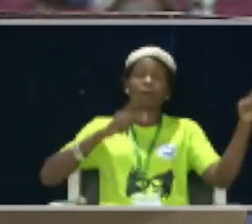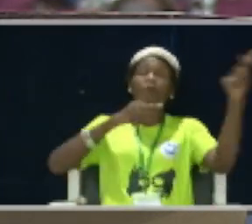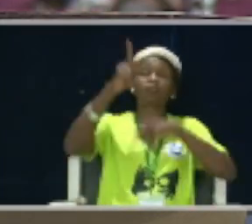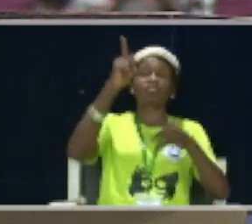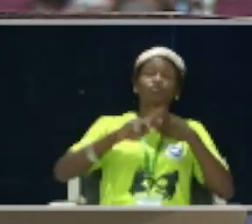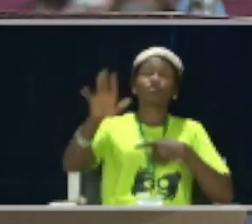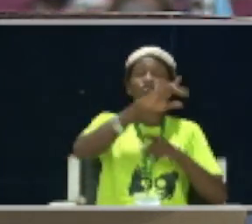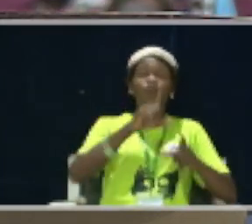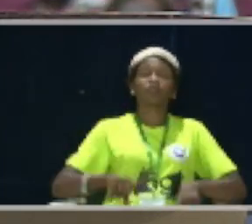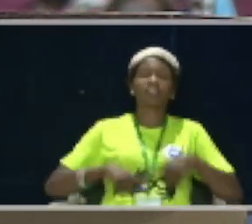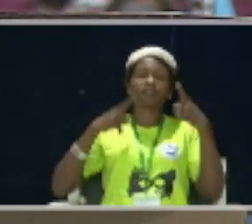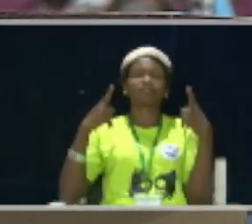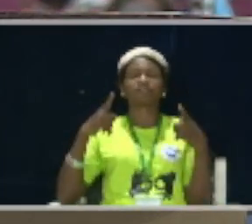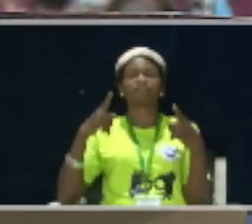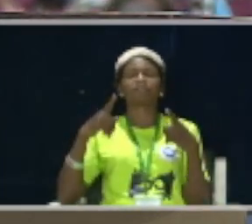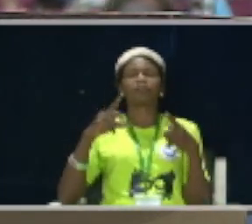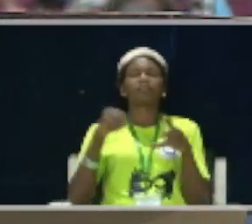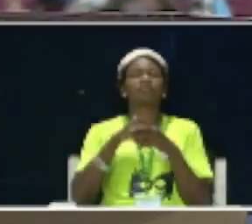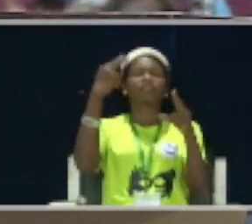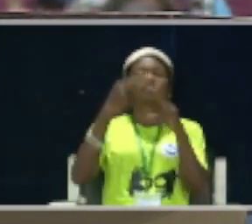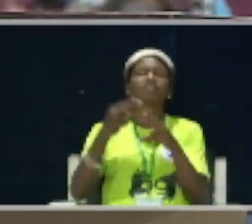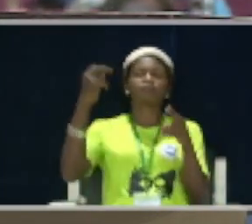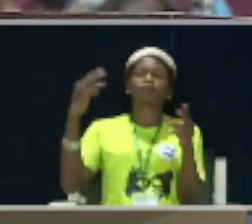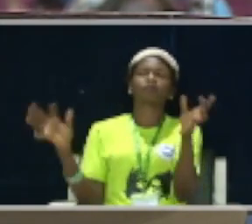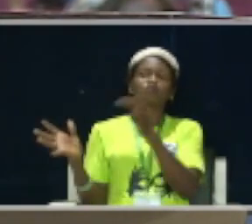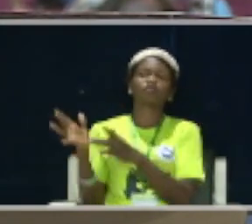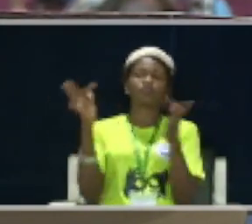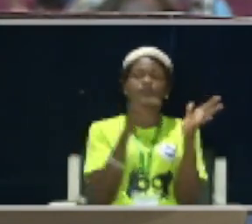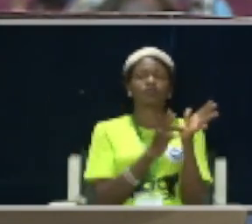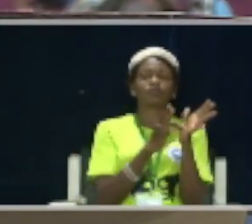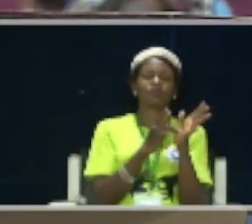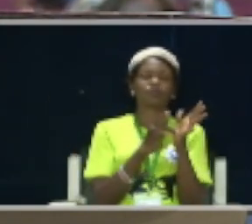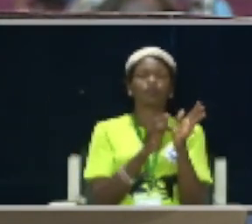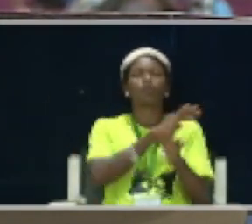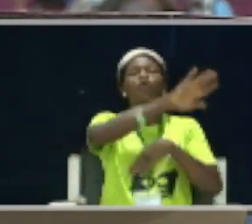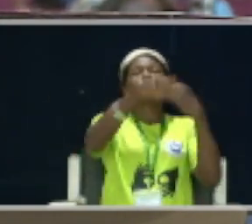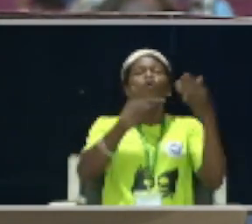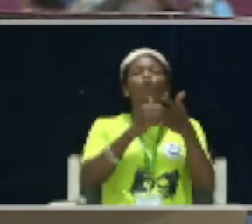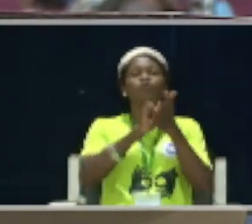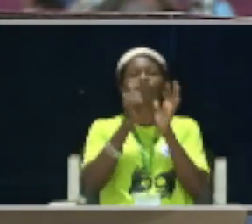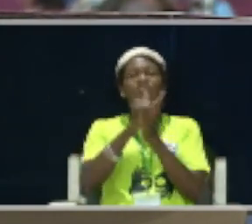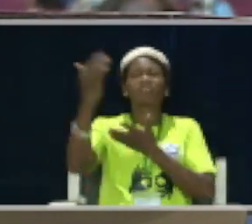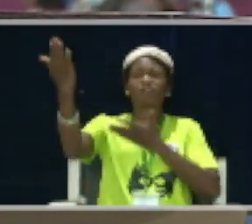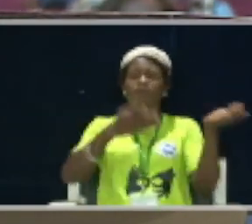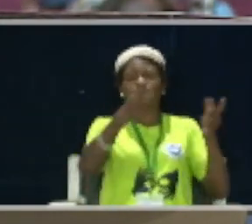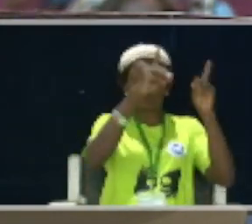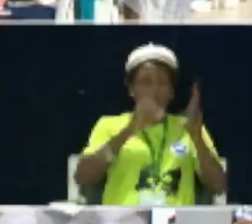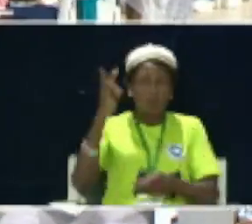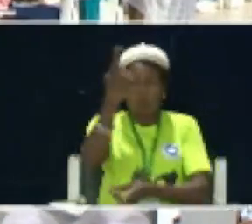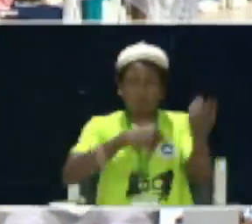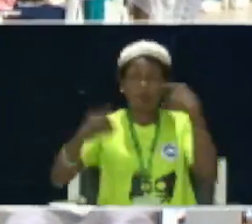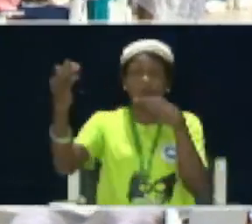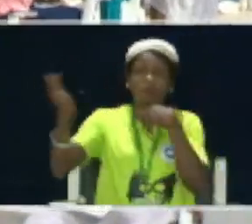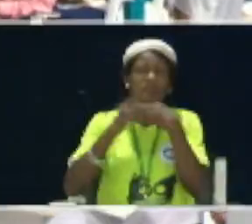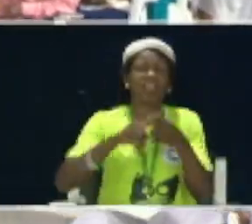your life, in the name of Jesus, all those who have brought you down will come back to bow to